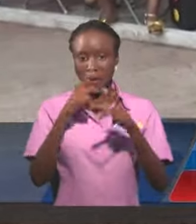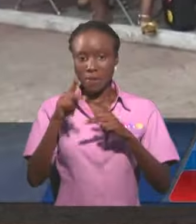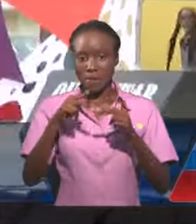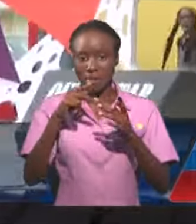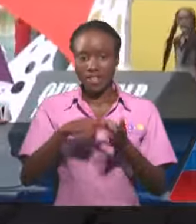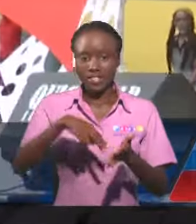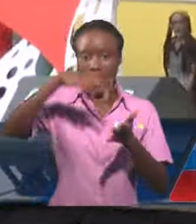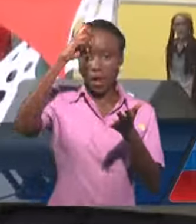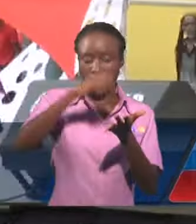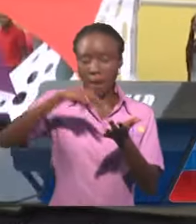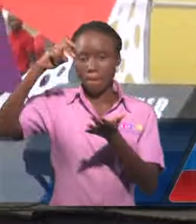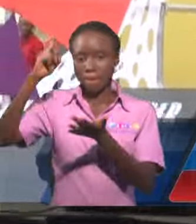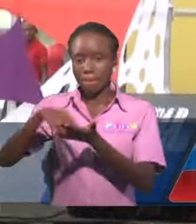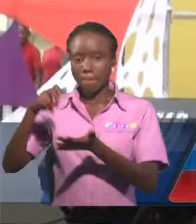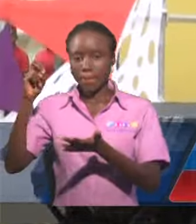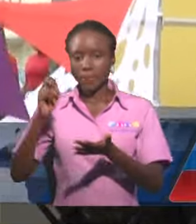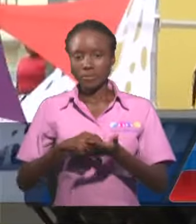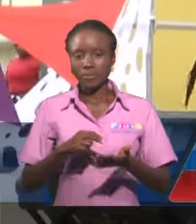feet.